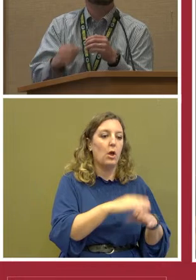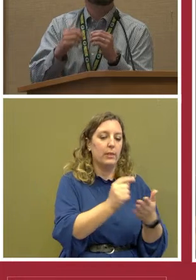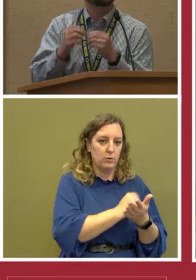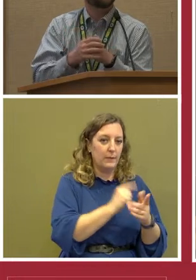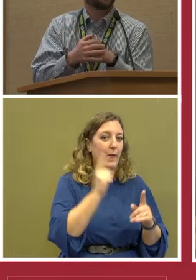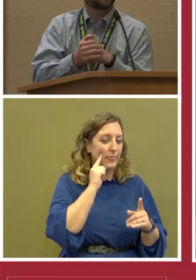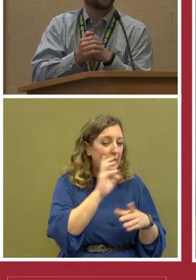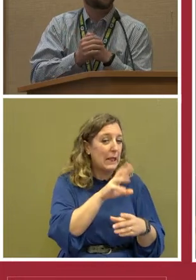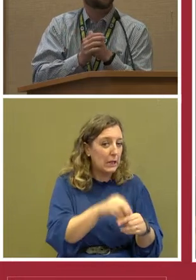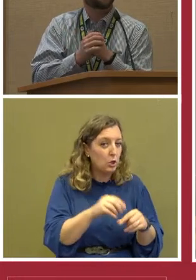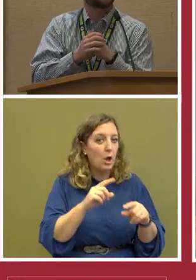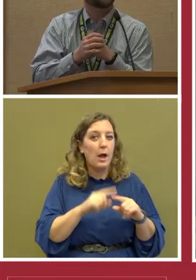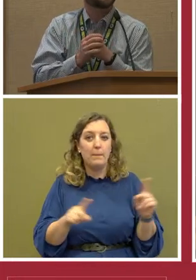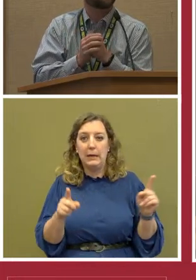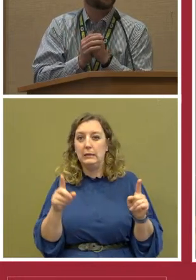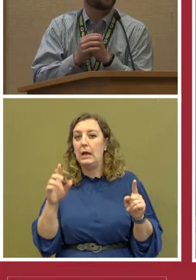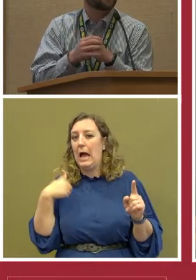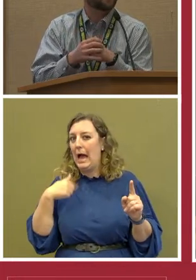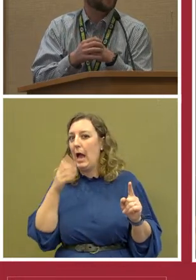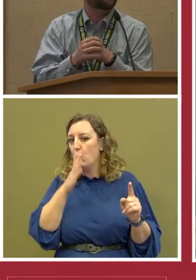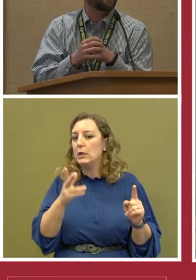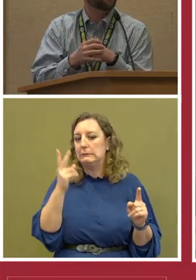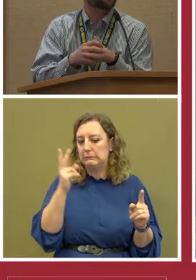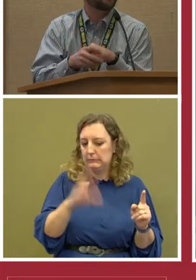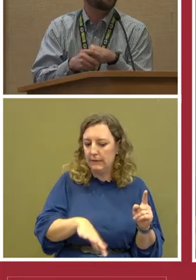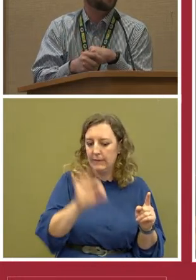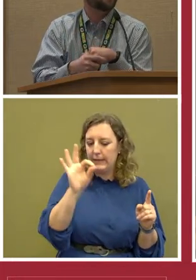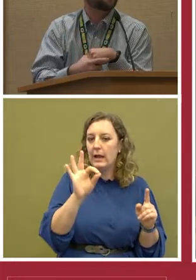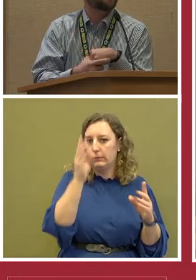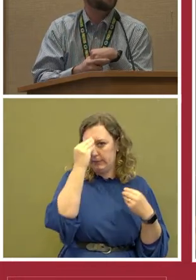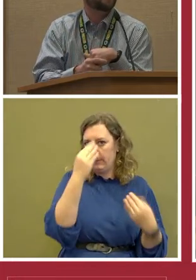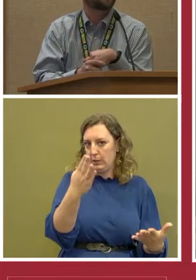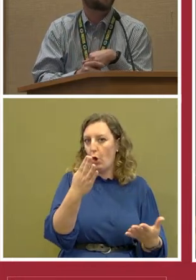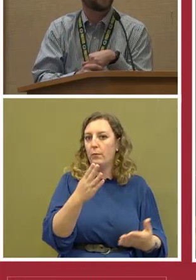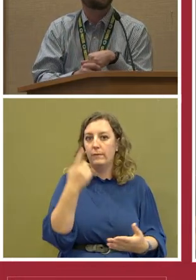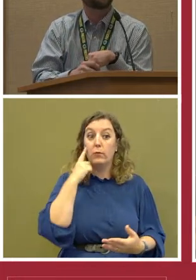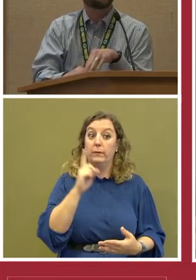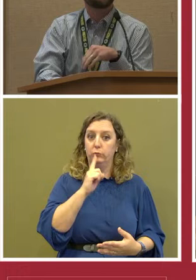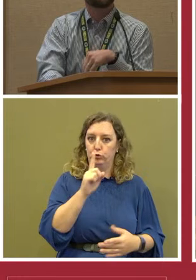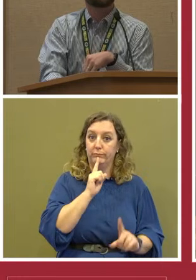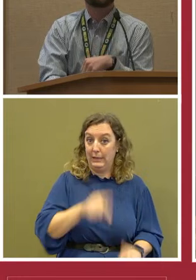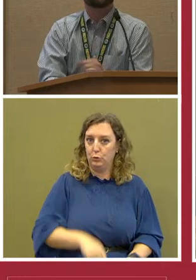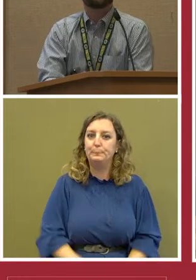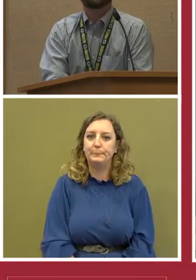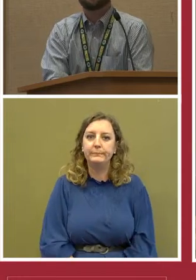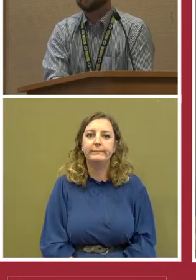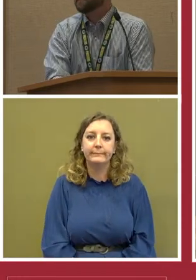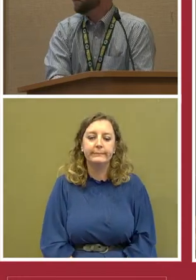included. But Director LaGrande, I can definitely look into that and follow up with you to give you a definitive answer on that.